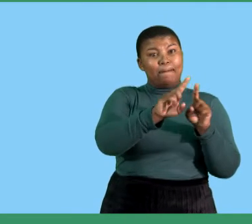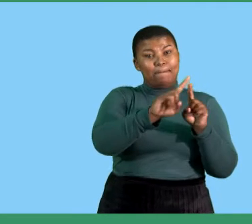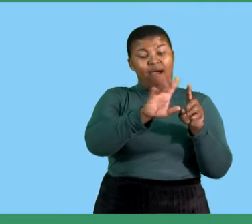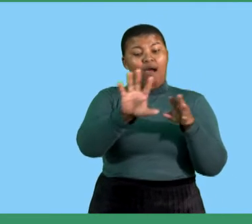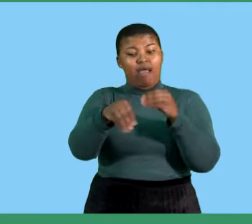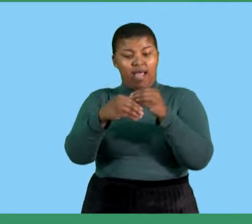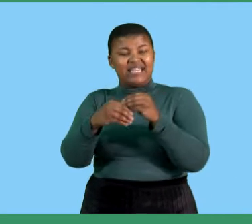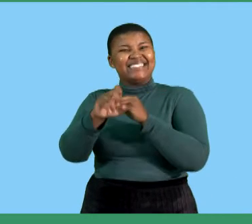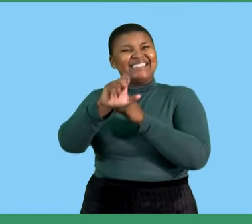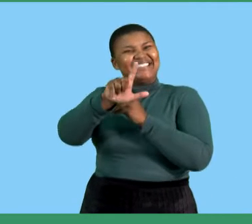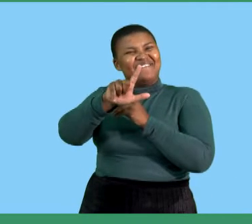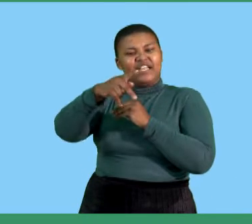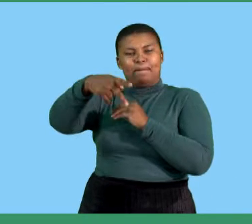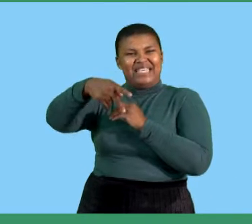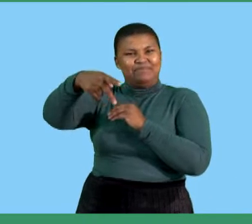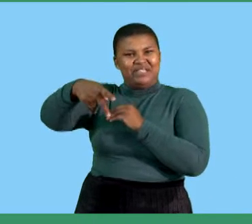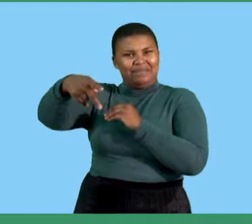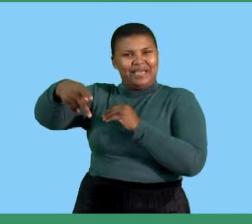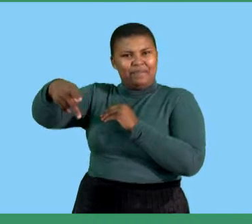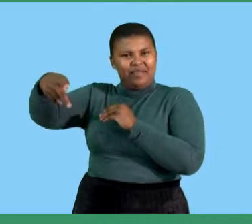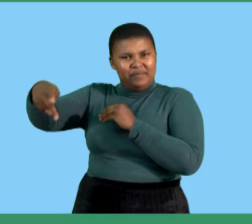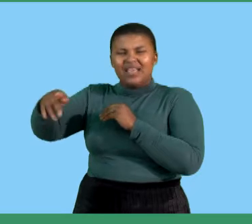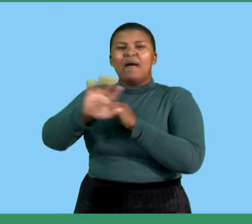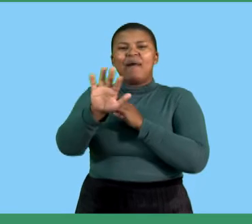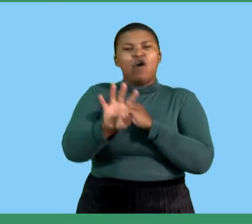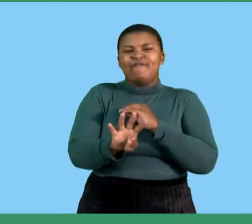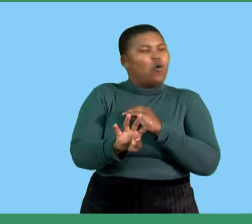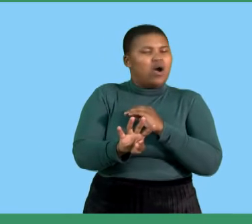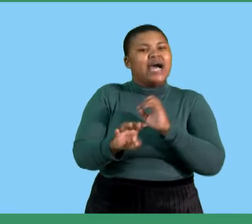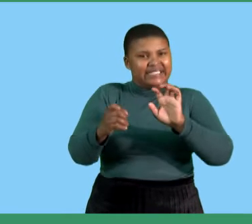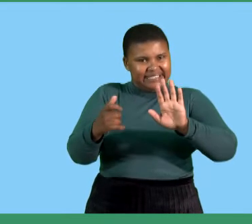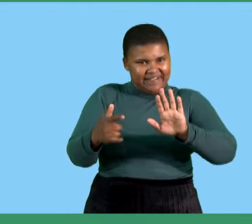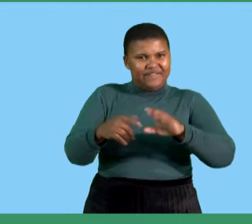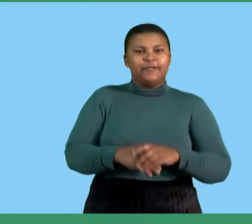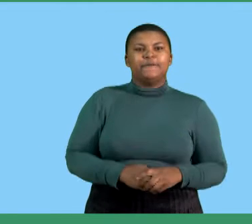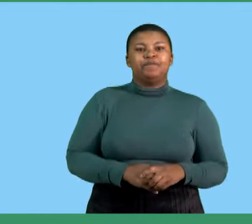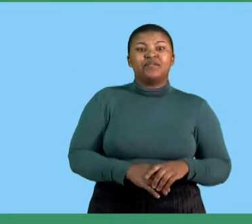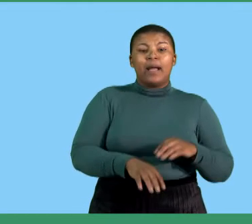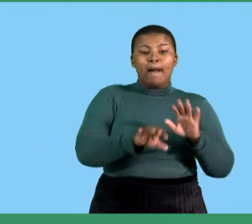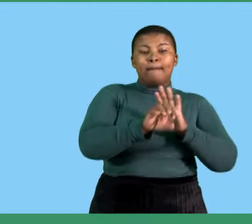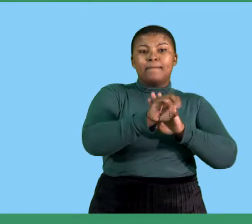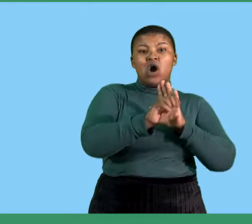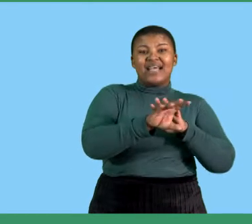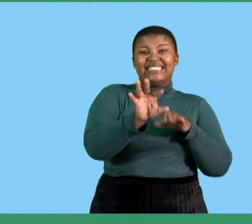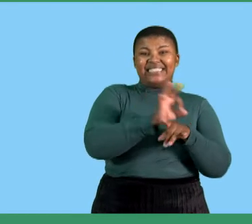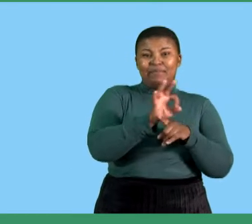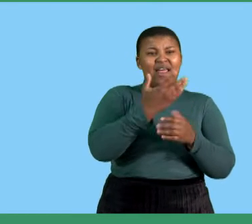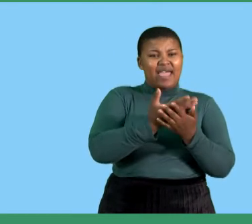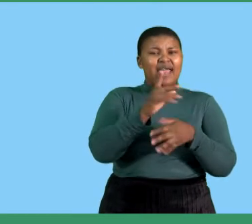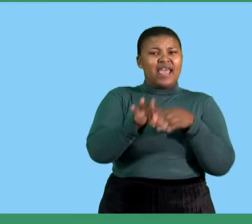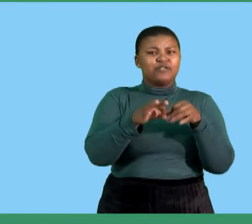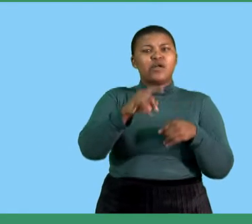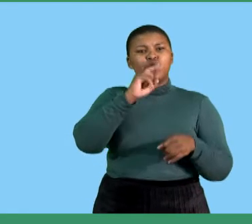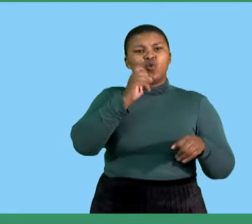7 P's and not 4 P's. Right, the marketing plan can be explained by using 7 elements. There are 4